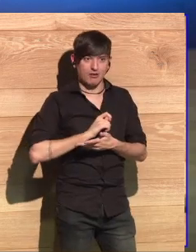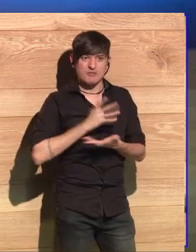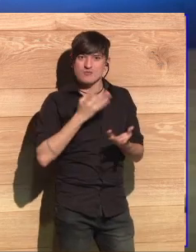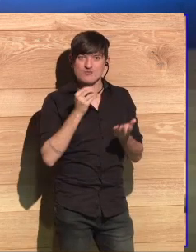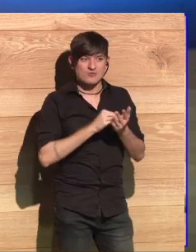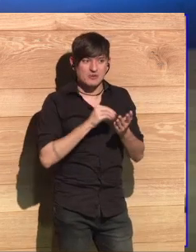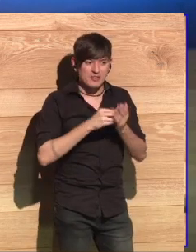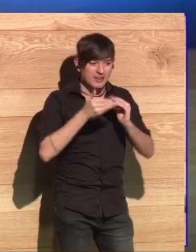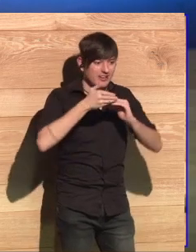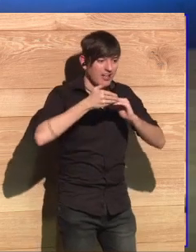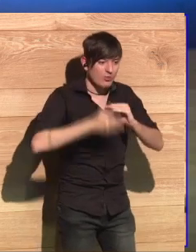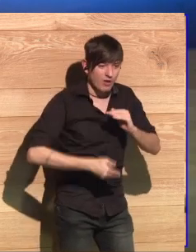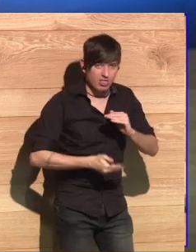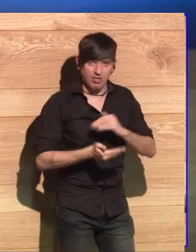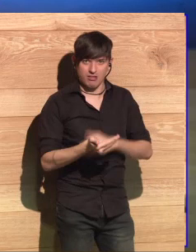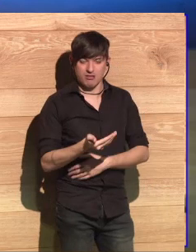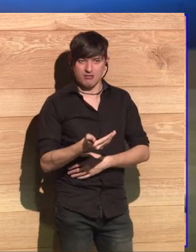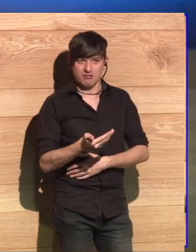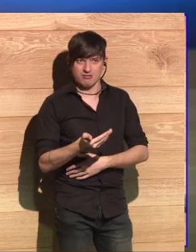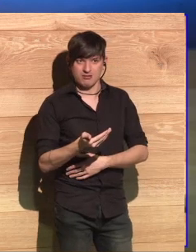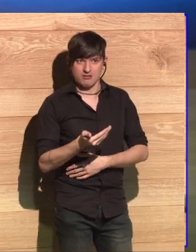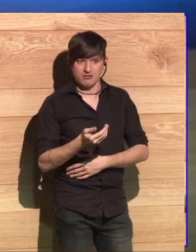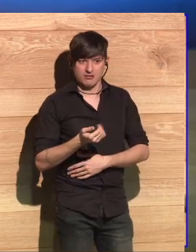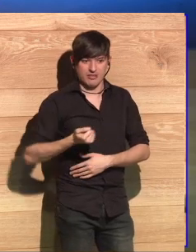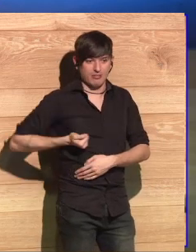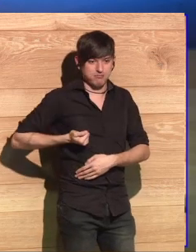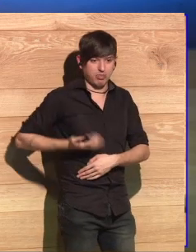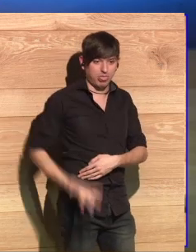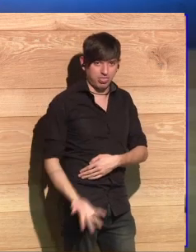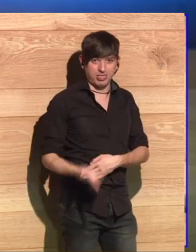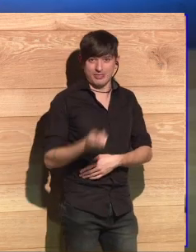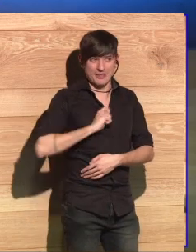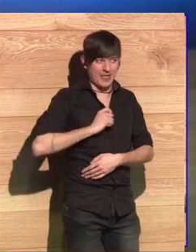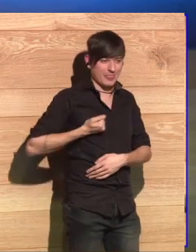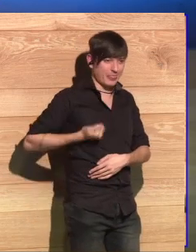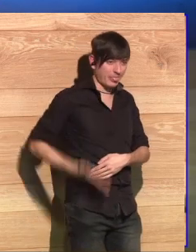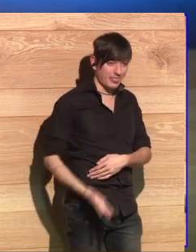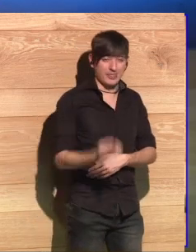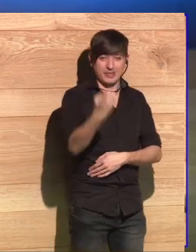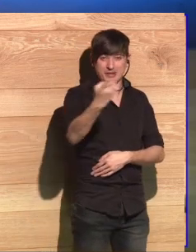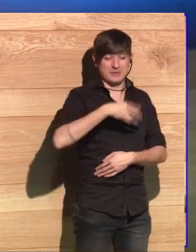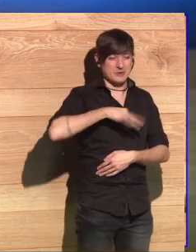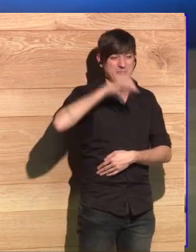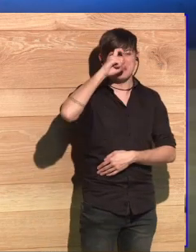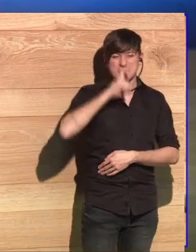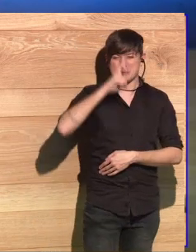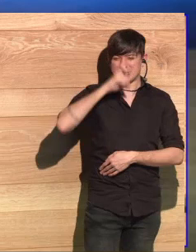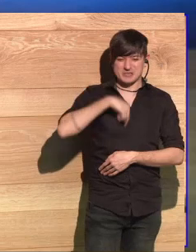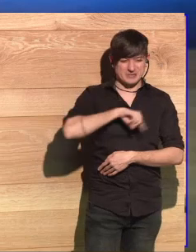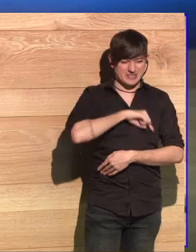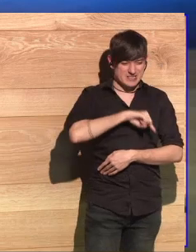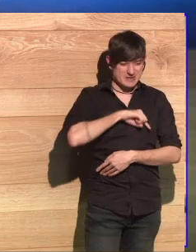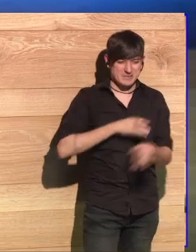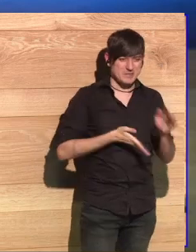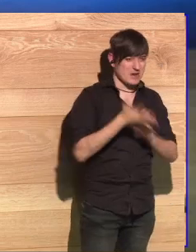terrible bowels. And I can remember running from one place to the next down the main street of Portland trying to